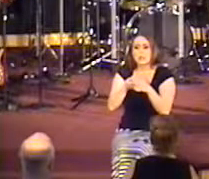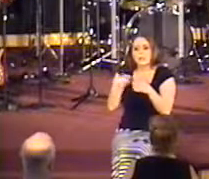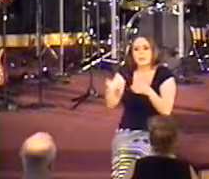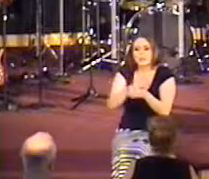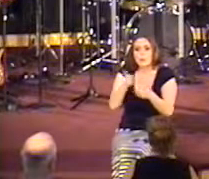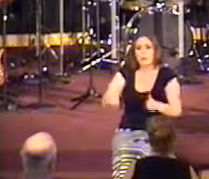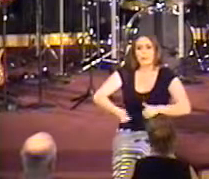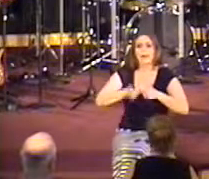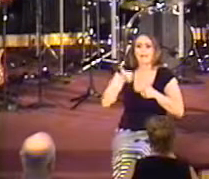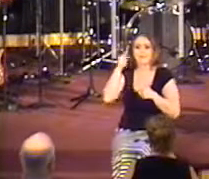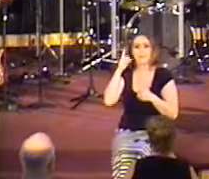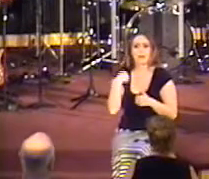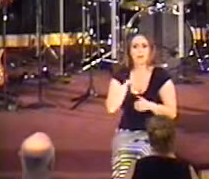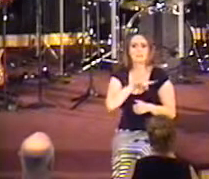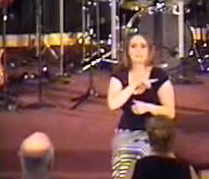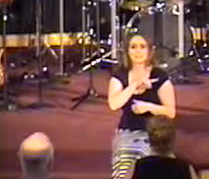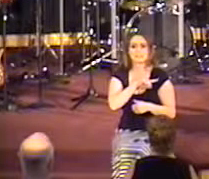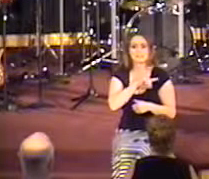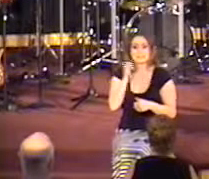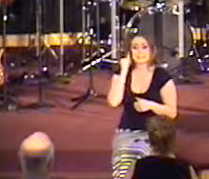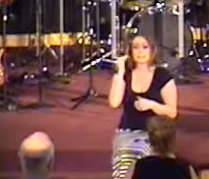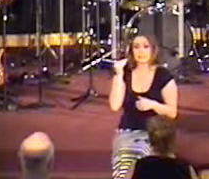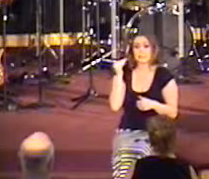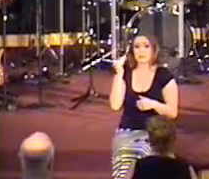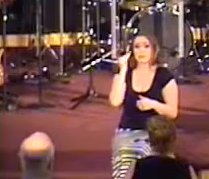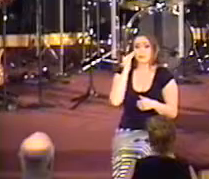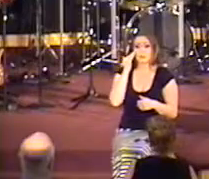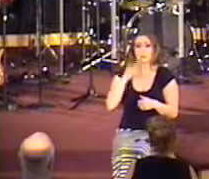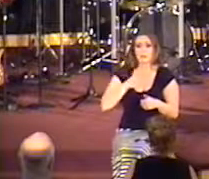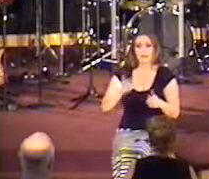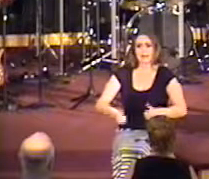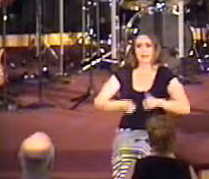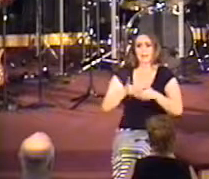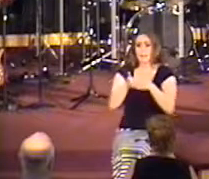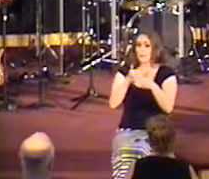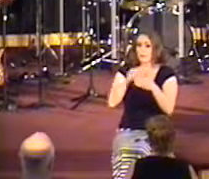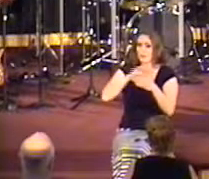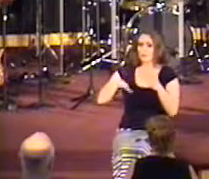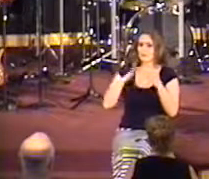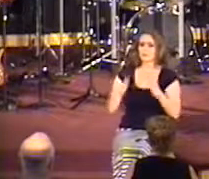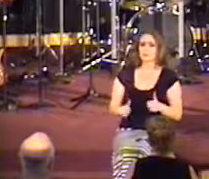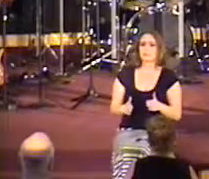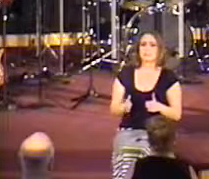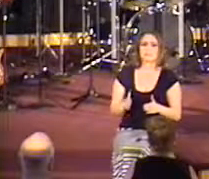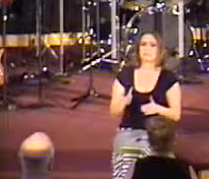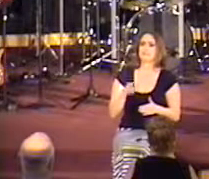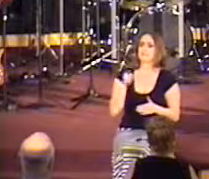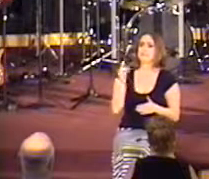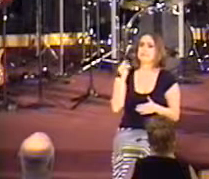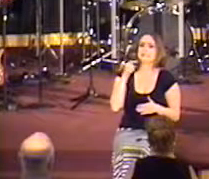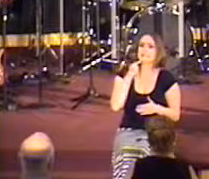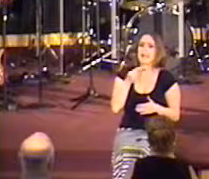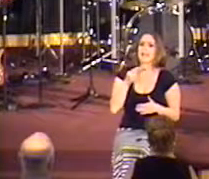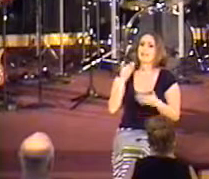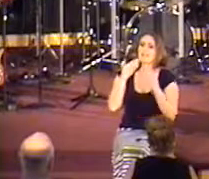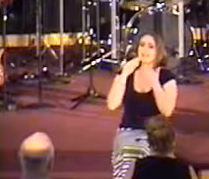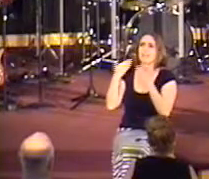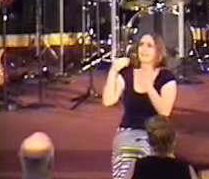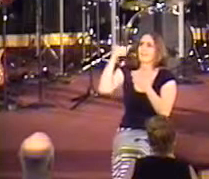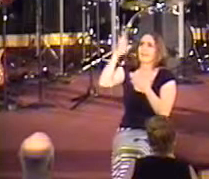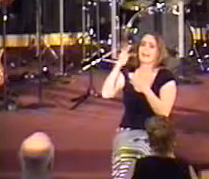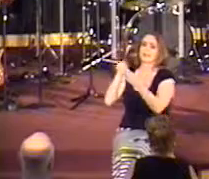And our life, if you knew Mom's life, my life before we became Christians, you'd say, thank God, too, that he showed us a new